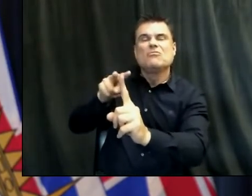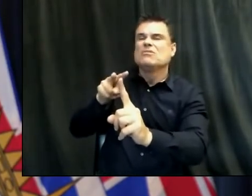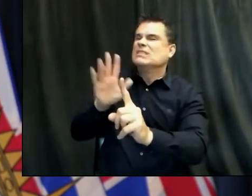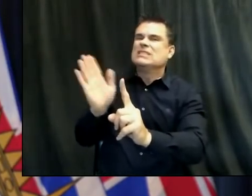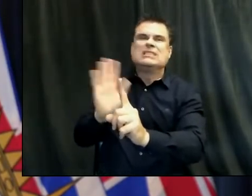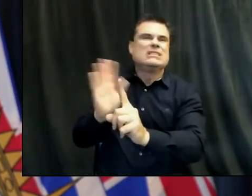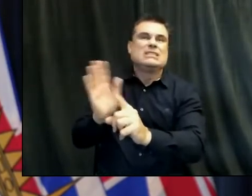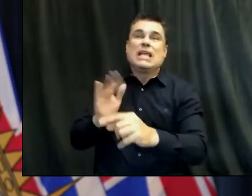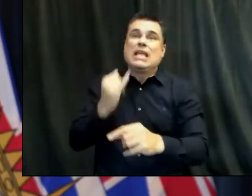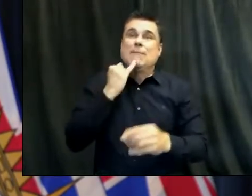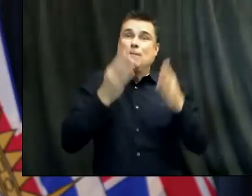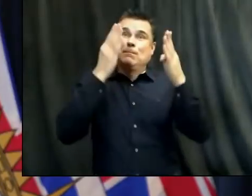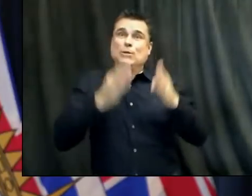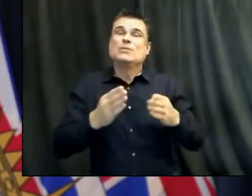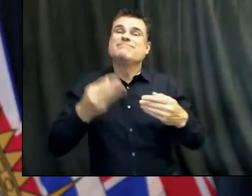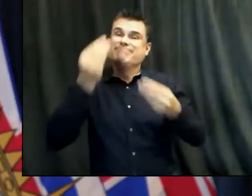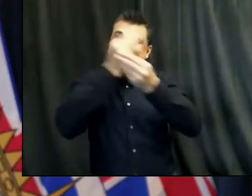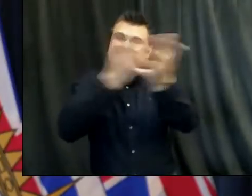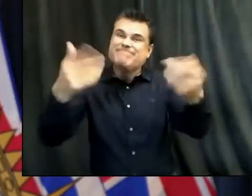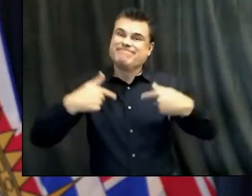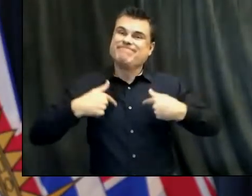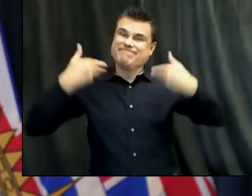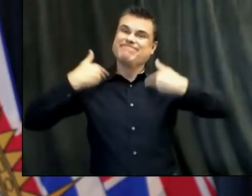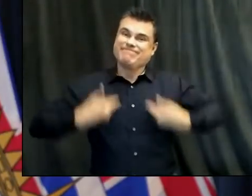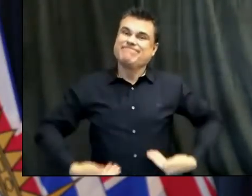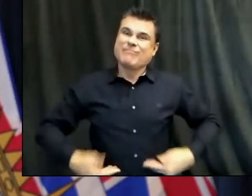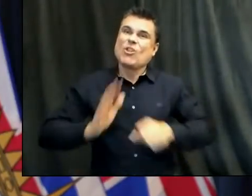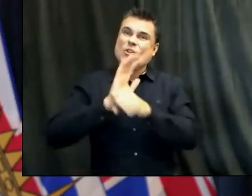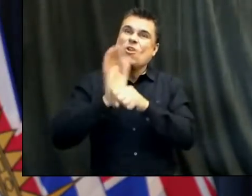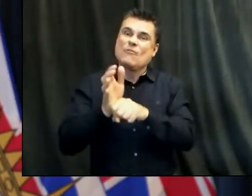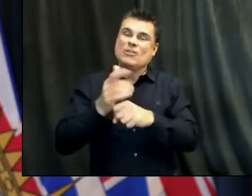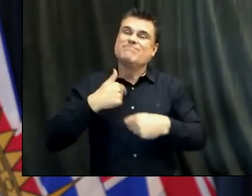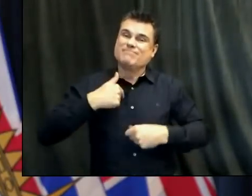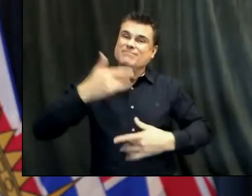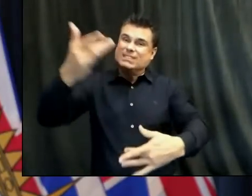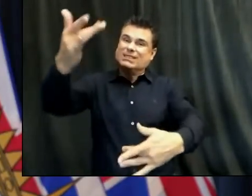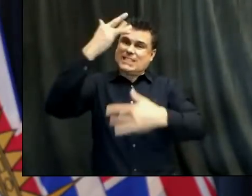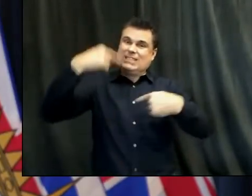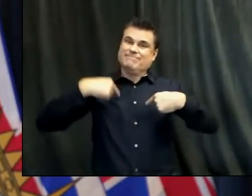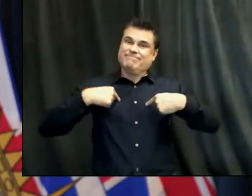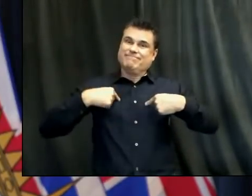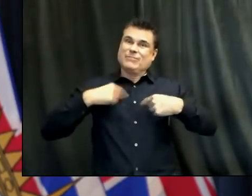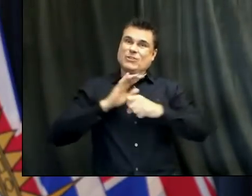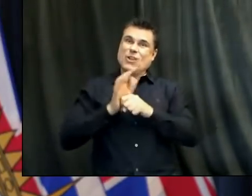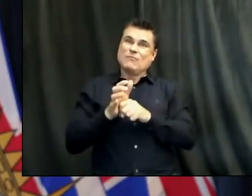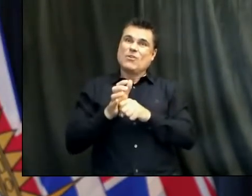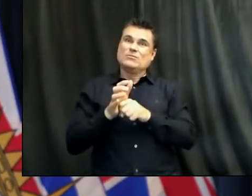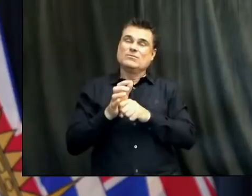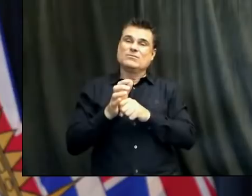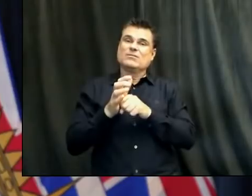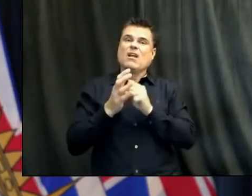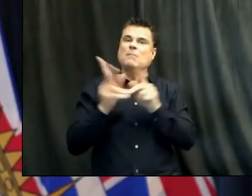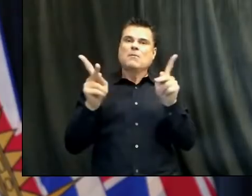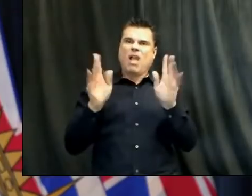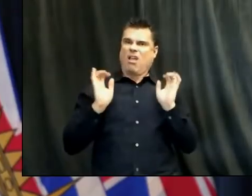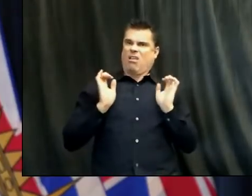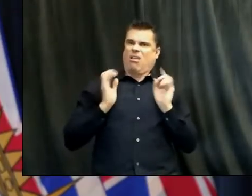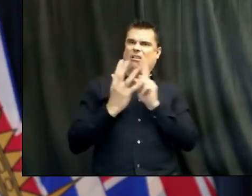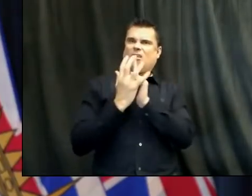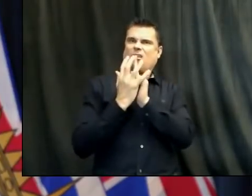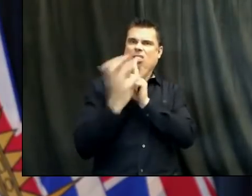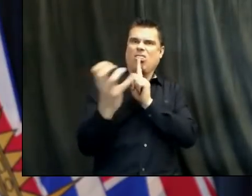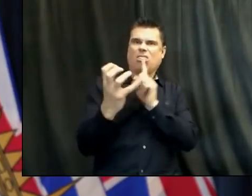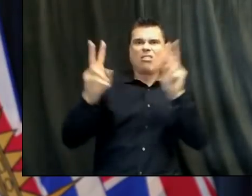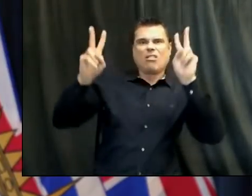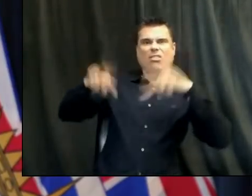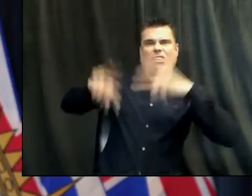have been infected with COVID-19 and are sick with COVID-19. So we have to realize now more than